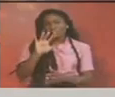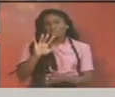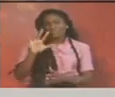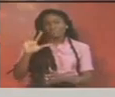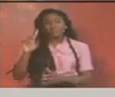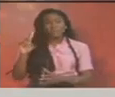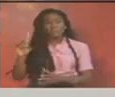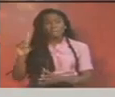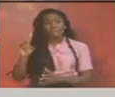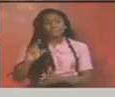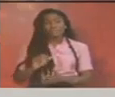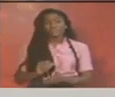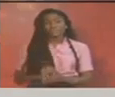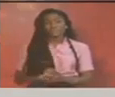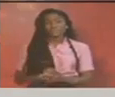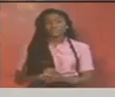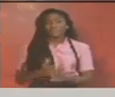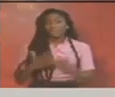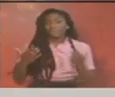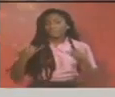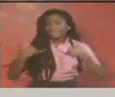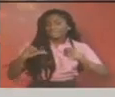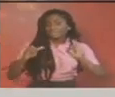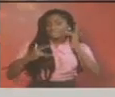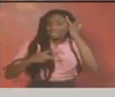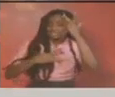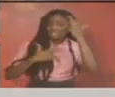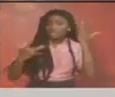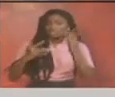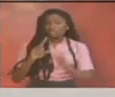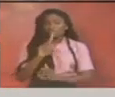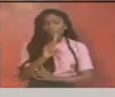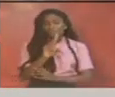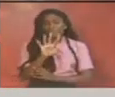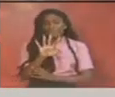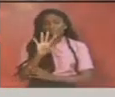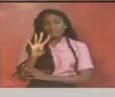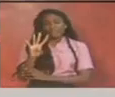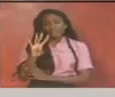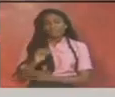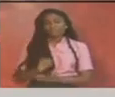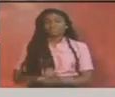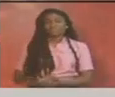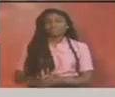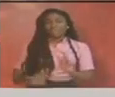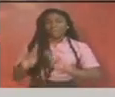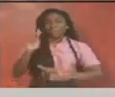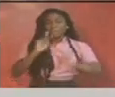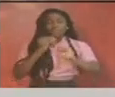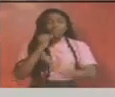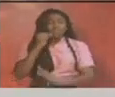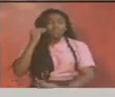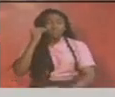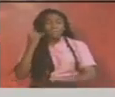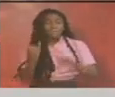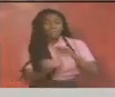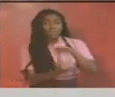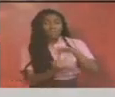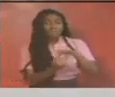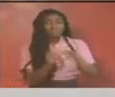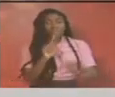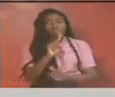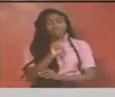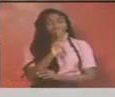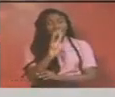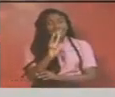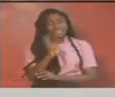7,561. Total active positive cases now at 154. Those in home isolation at 126, and deaths